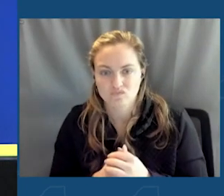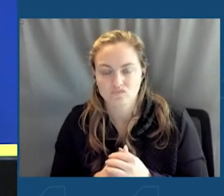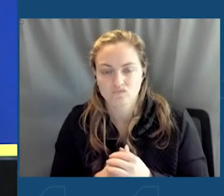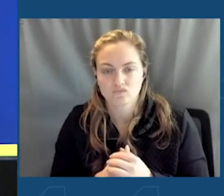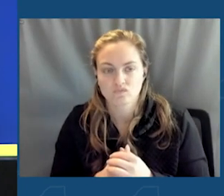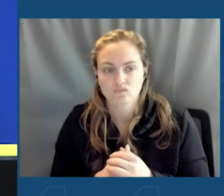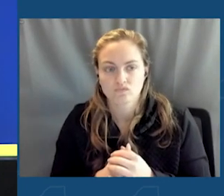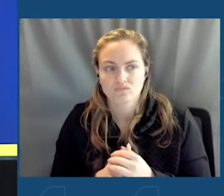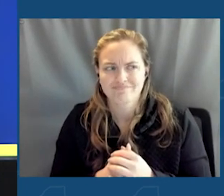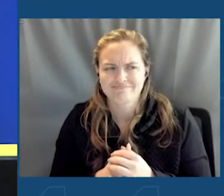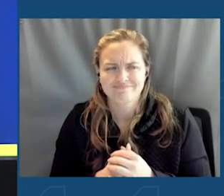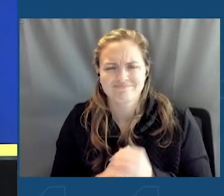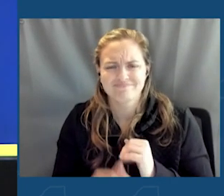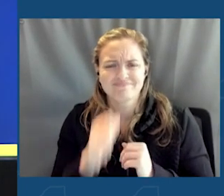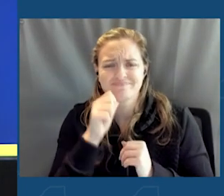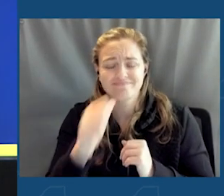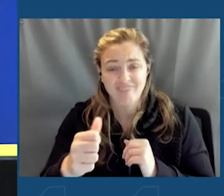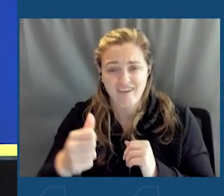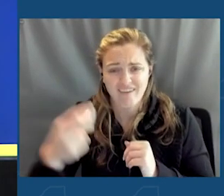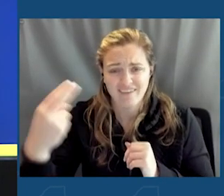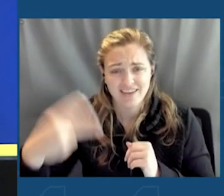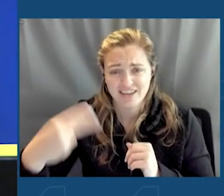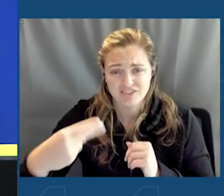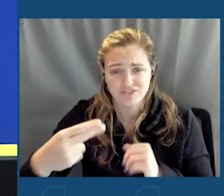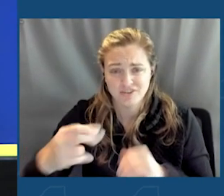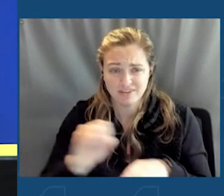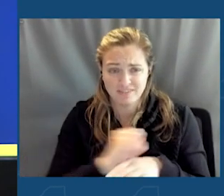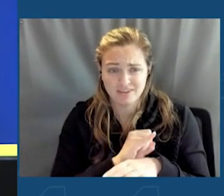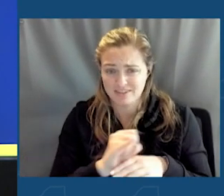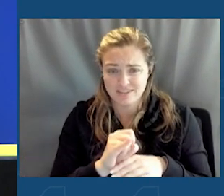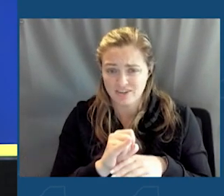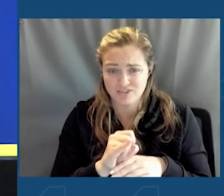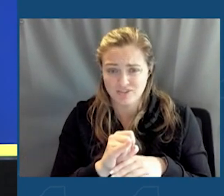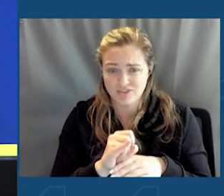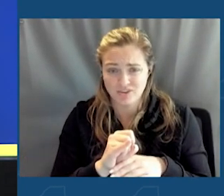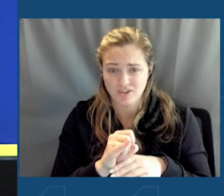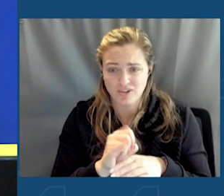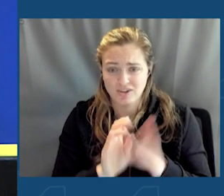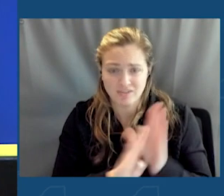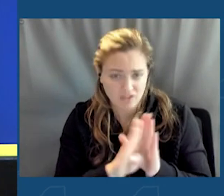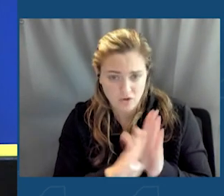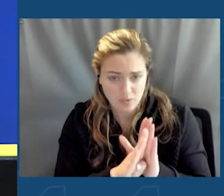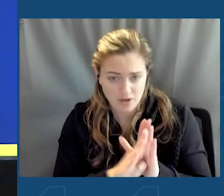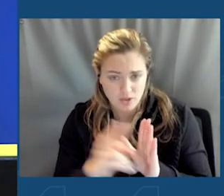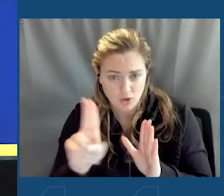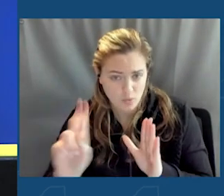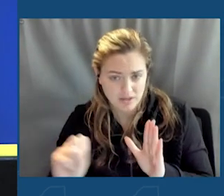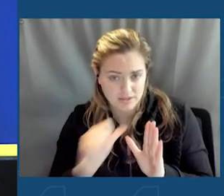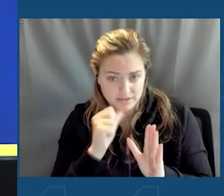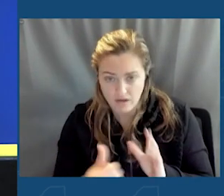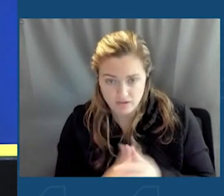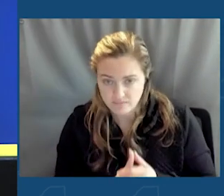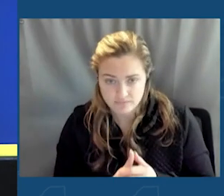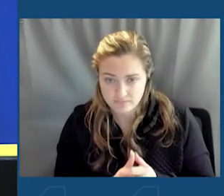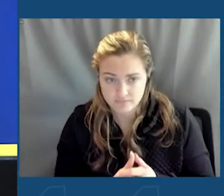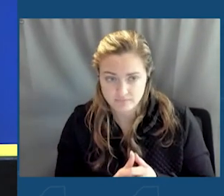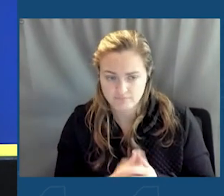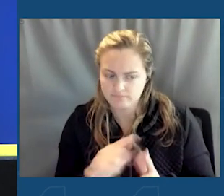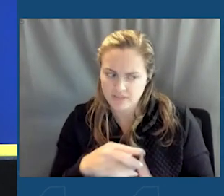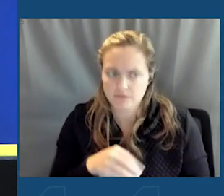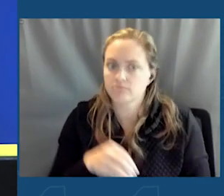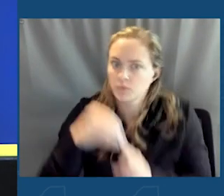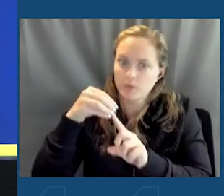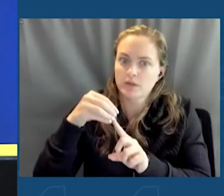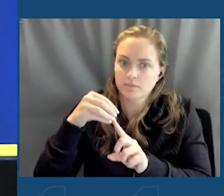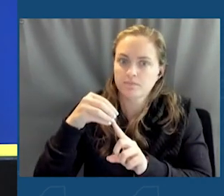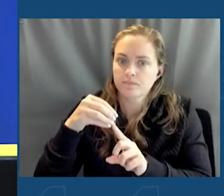This is not the history of industrial development in the United States. This is unique. What we